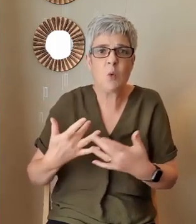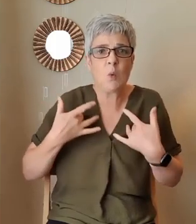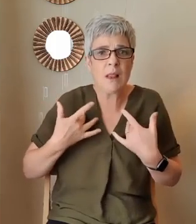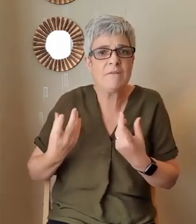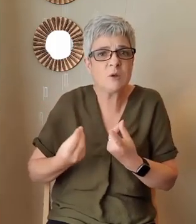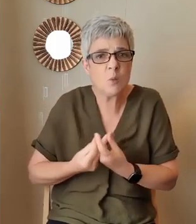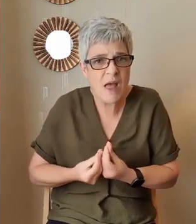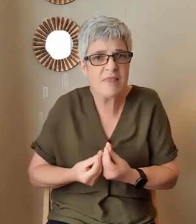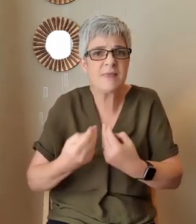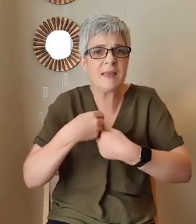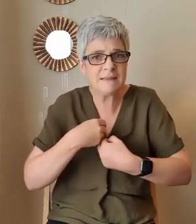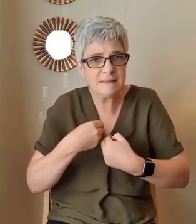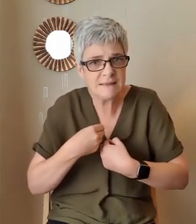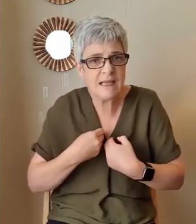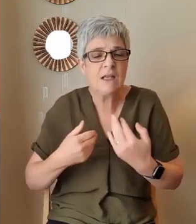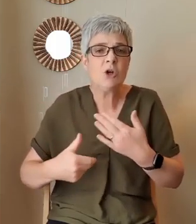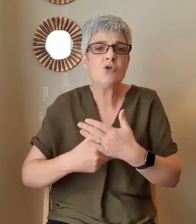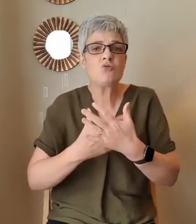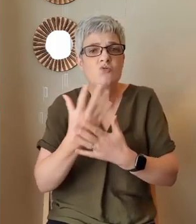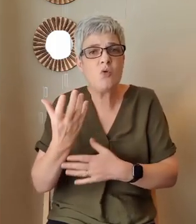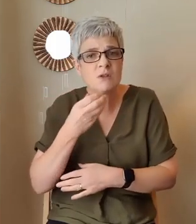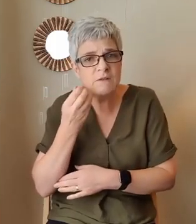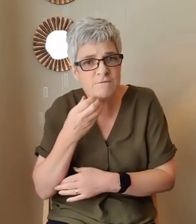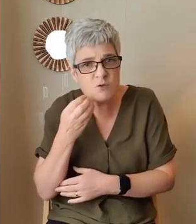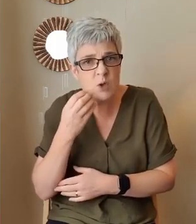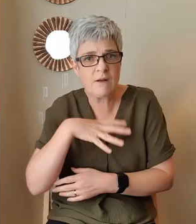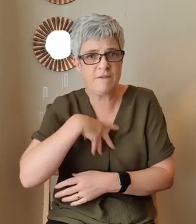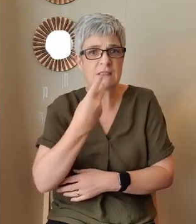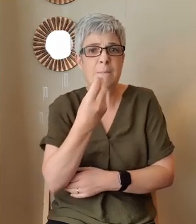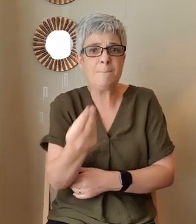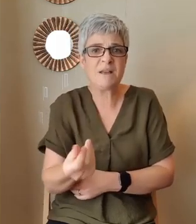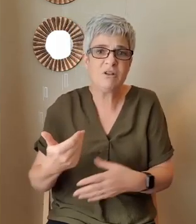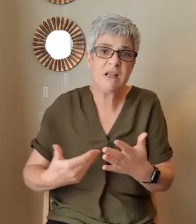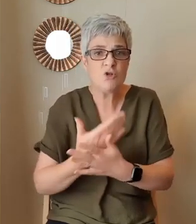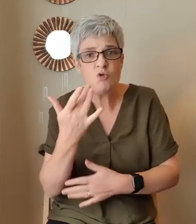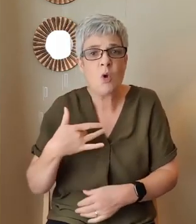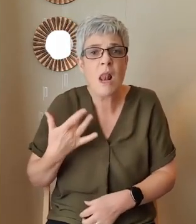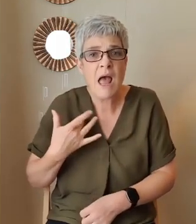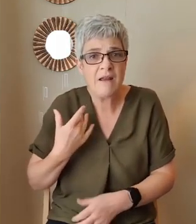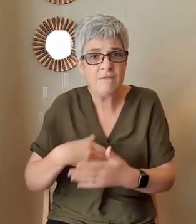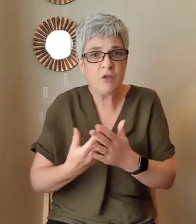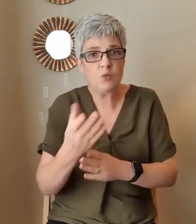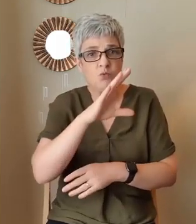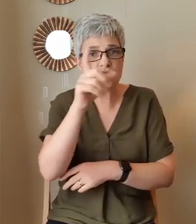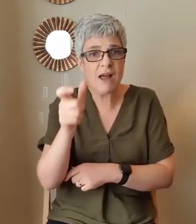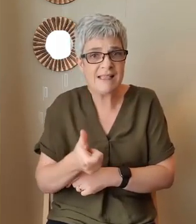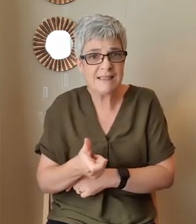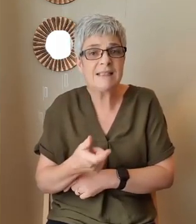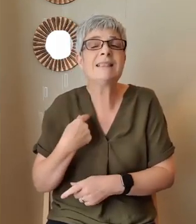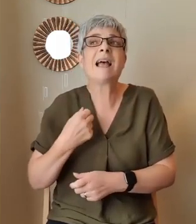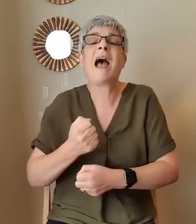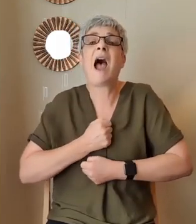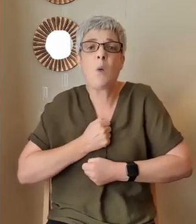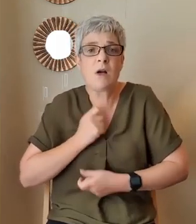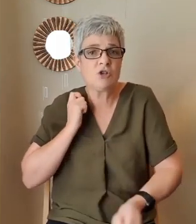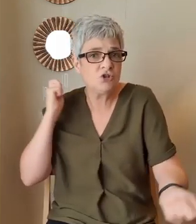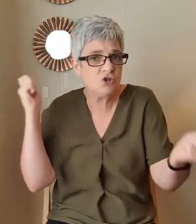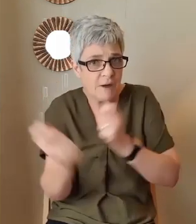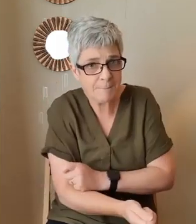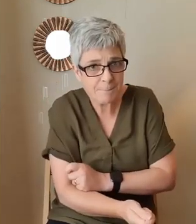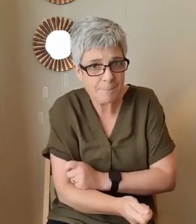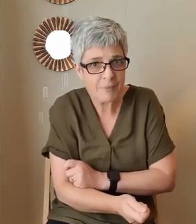with us and in us, grows the fruit of the Spirit and the new life of Christ. It's inner transformation. And